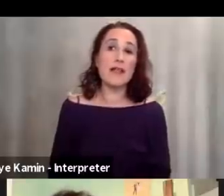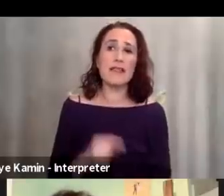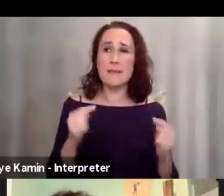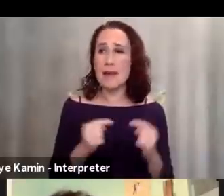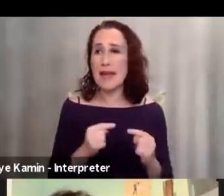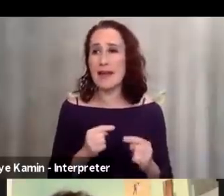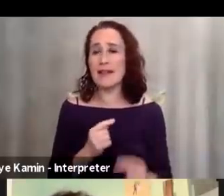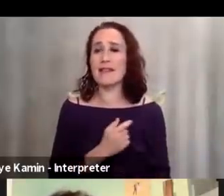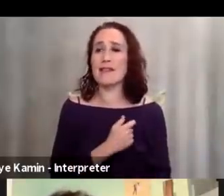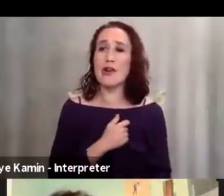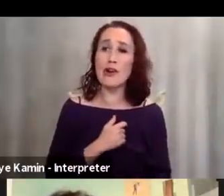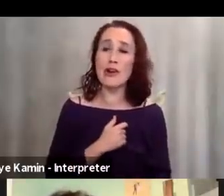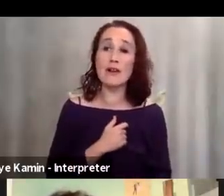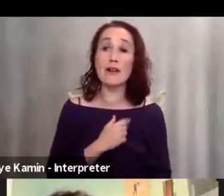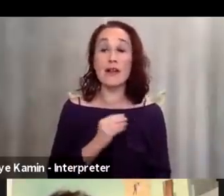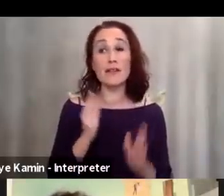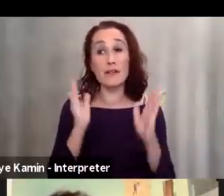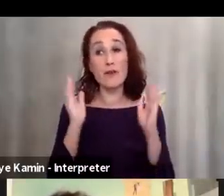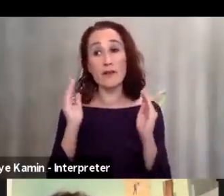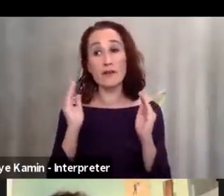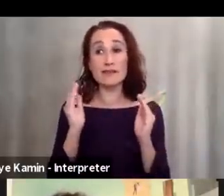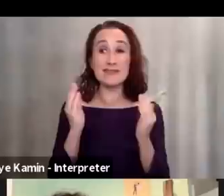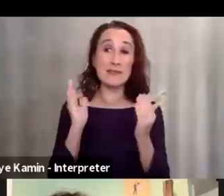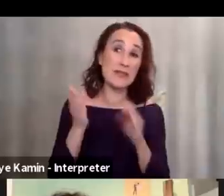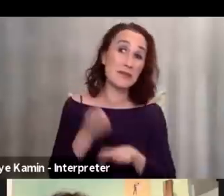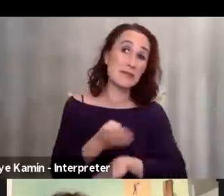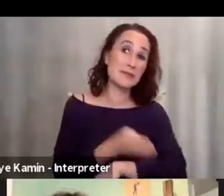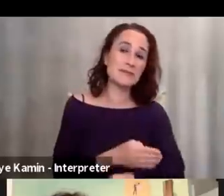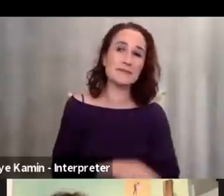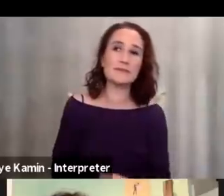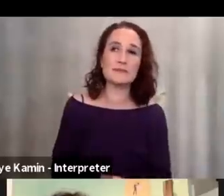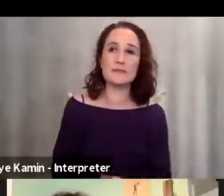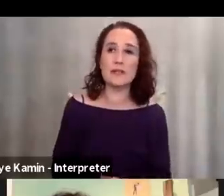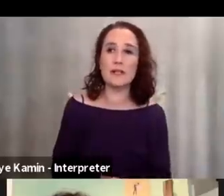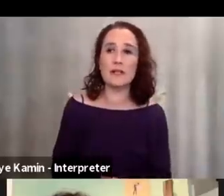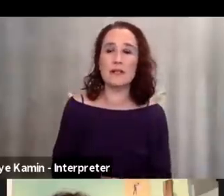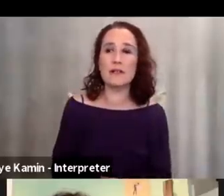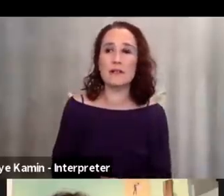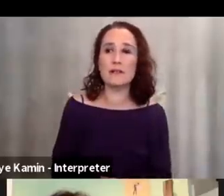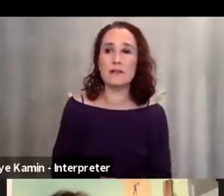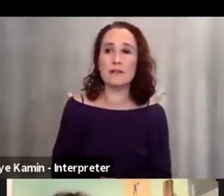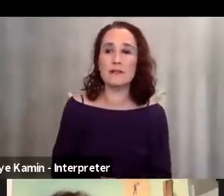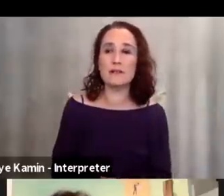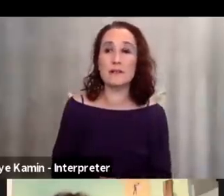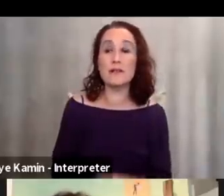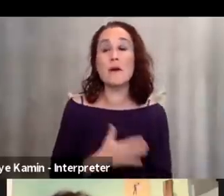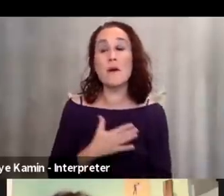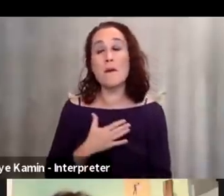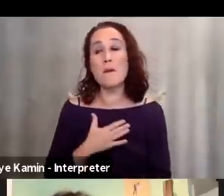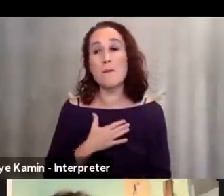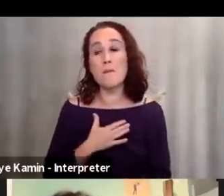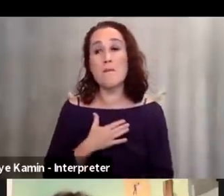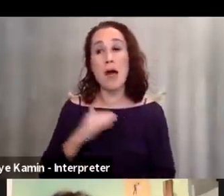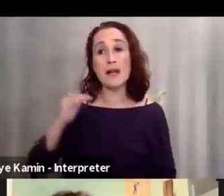and also the hopefulness that things will get better. But I dug into my own childhood too, in addition to all these